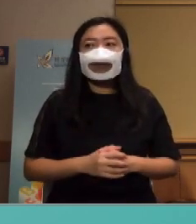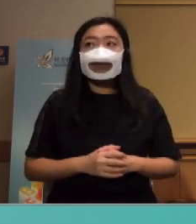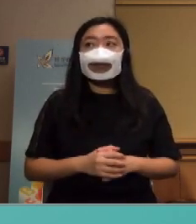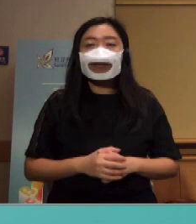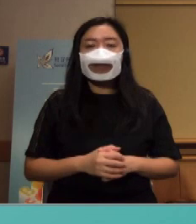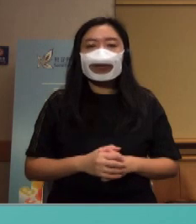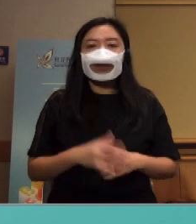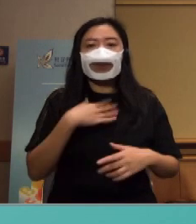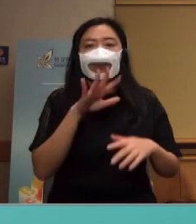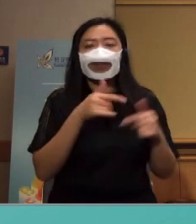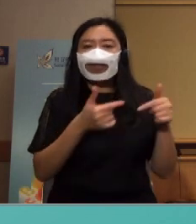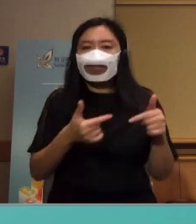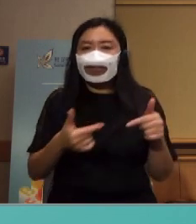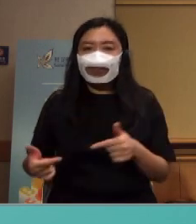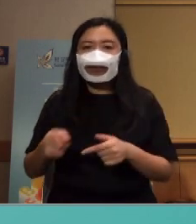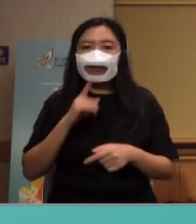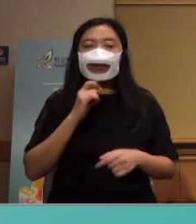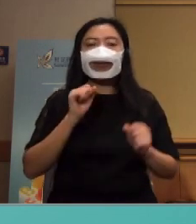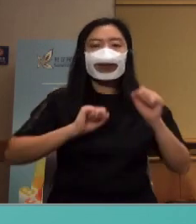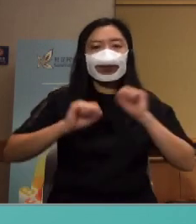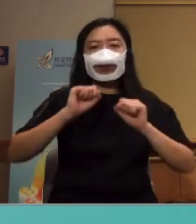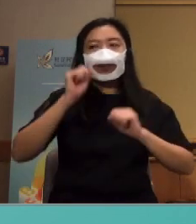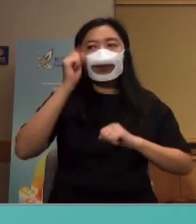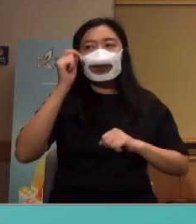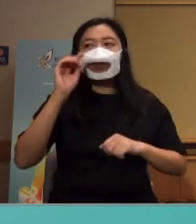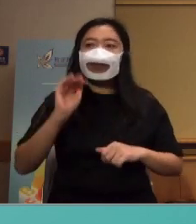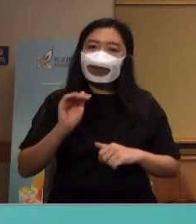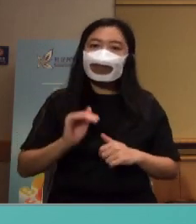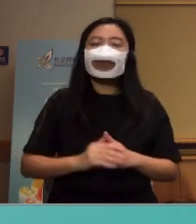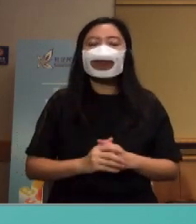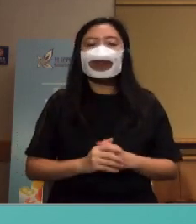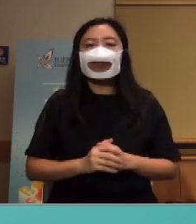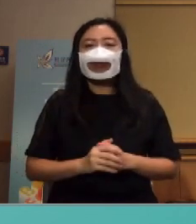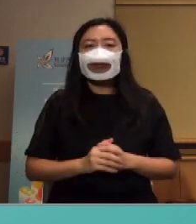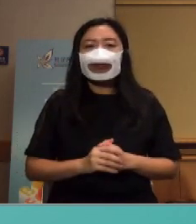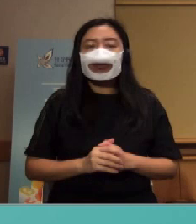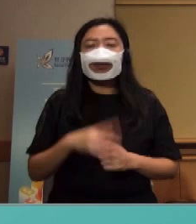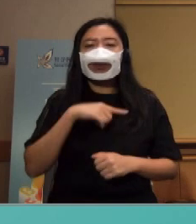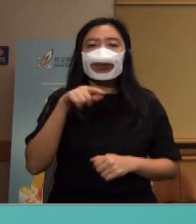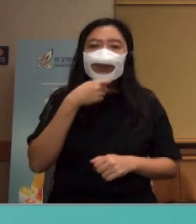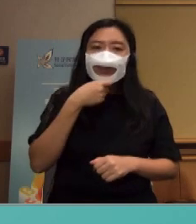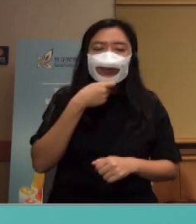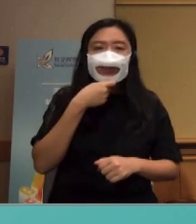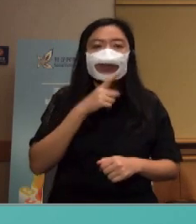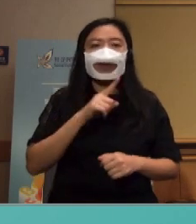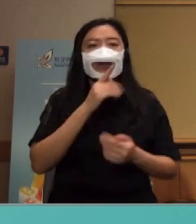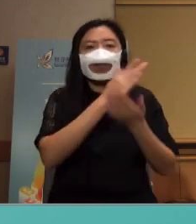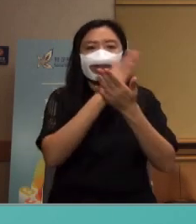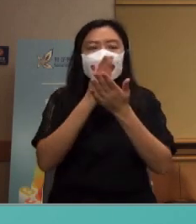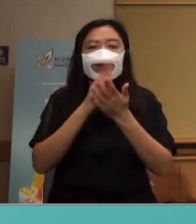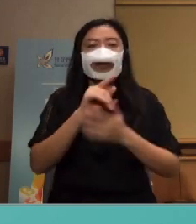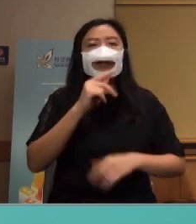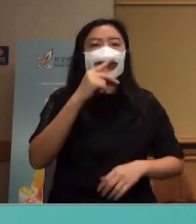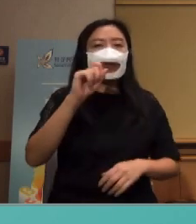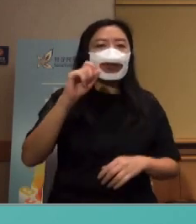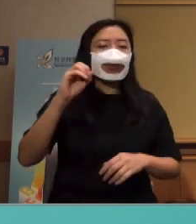like a lot of collaboration with different like KOL and other famous people in Hong Kong.